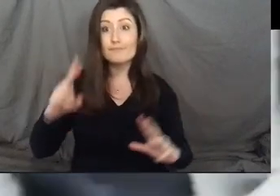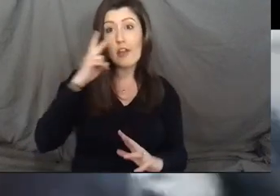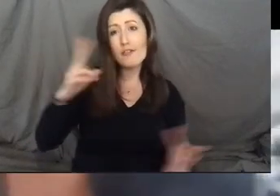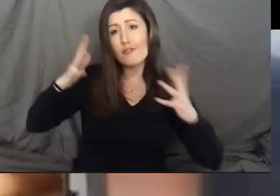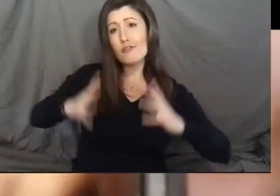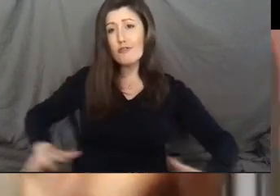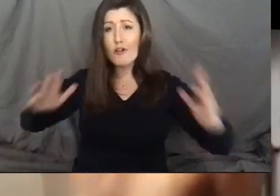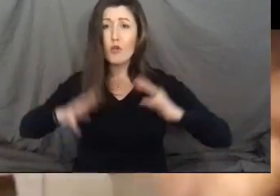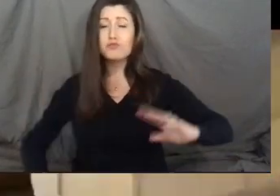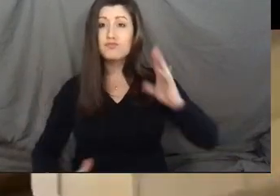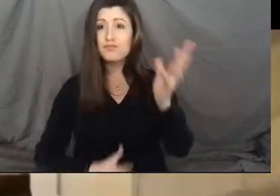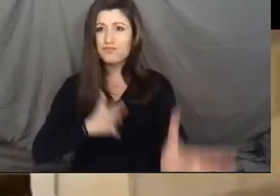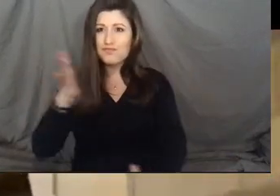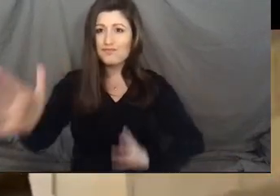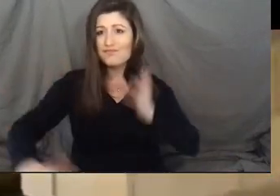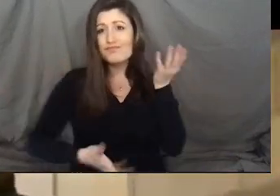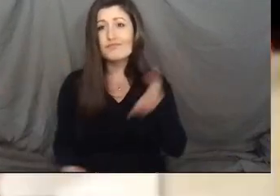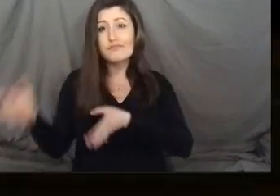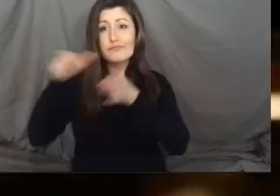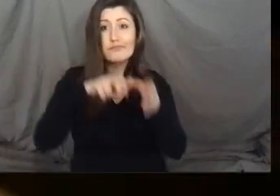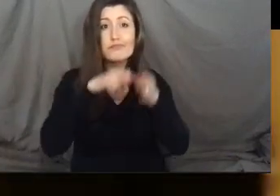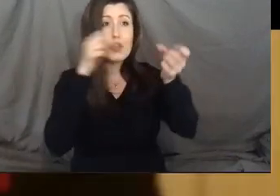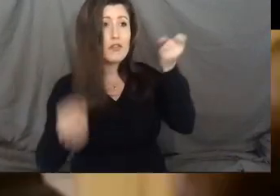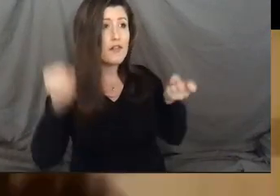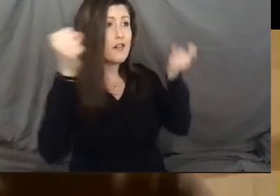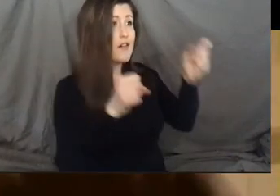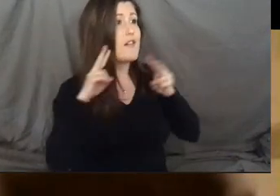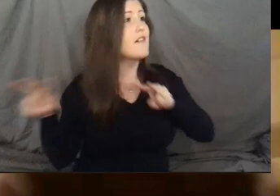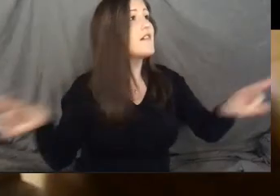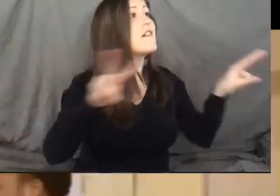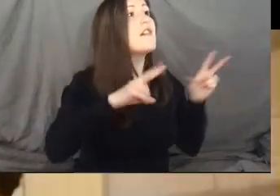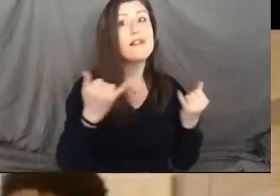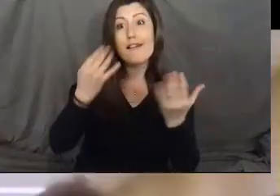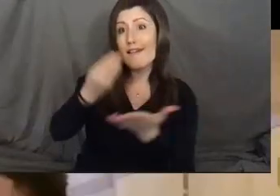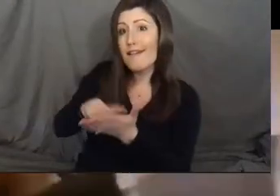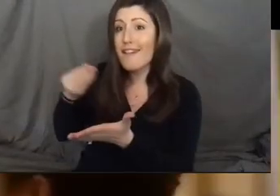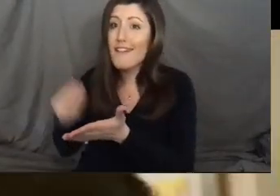The drip, yeah, I'm fitted up. Up in my car in the giddy up. Secure the bag, yeah, I get the bus.